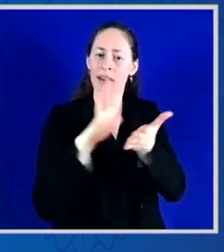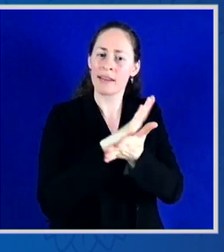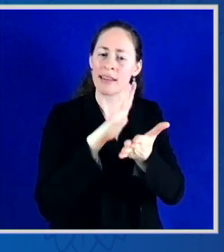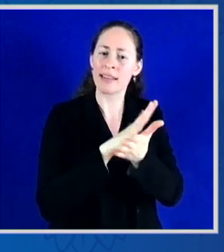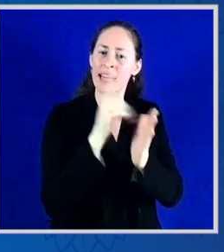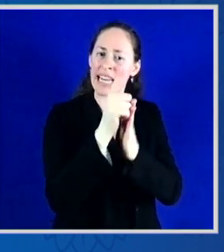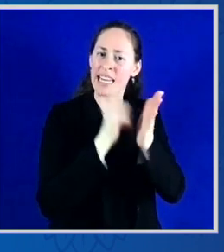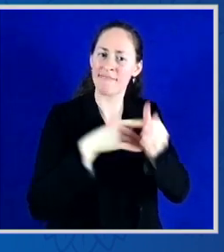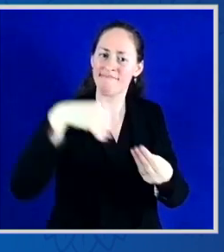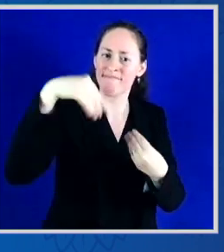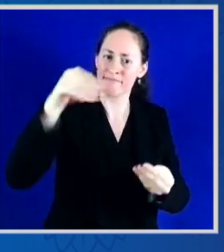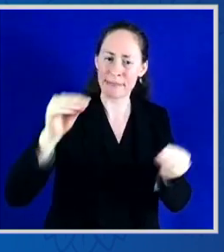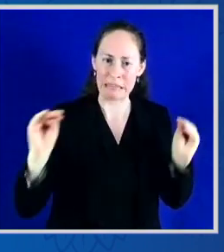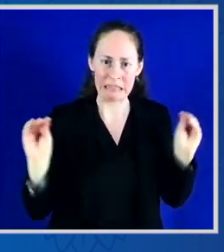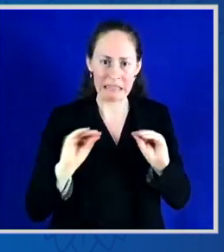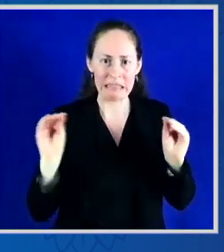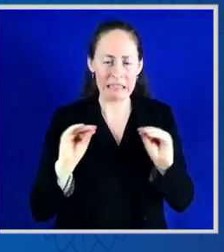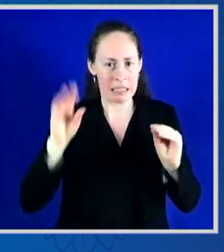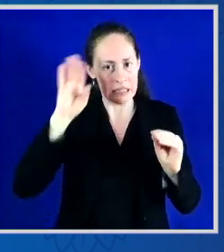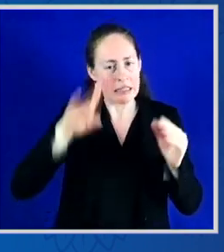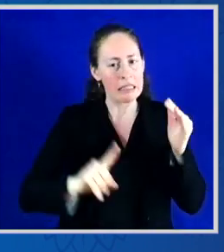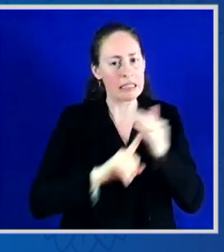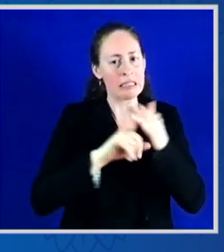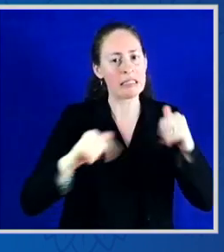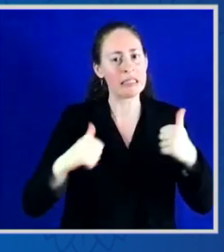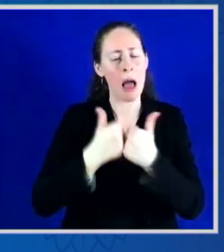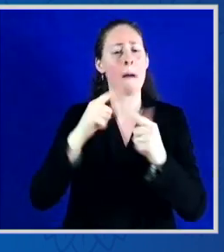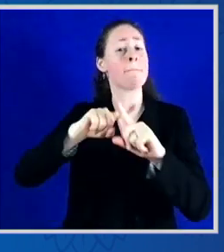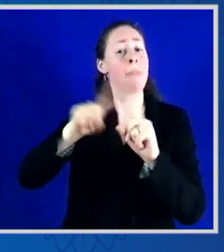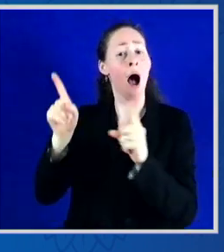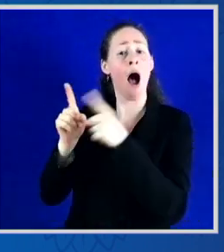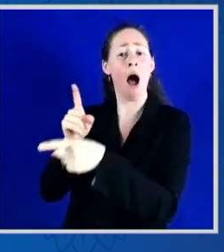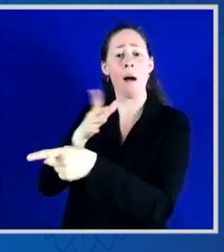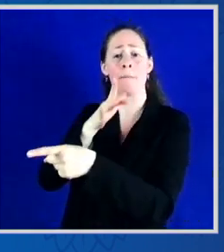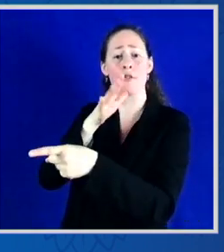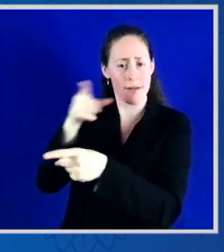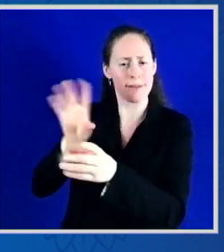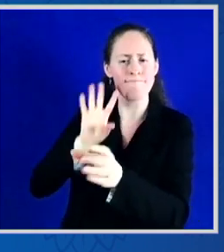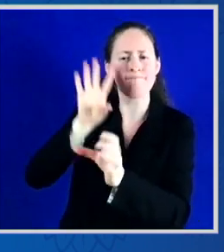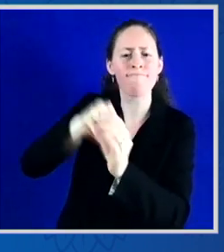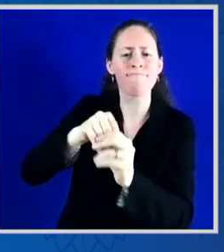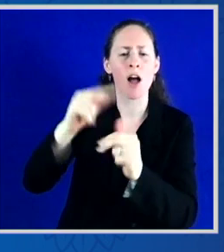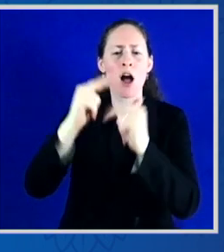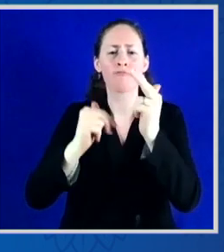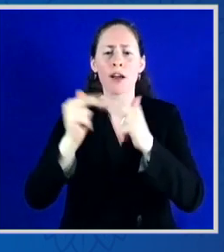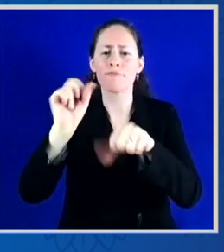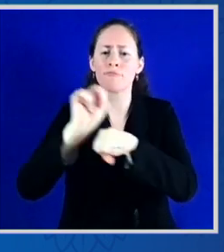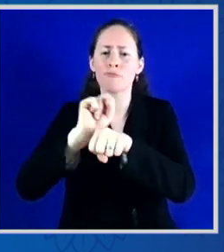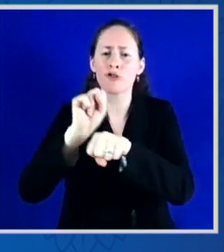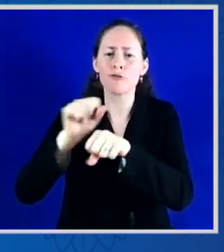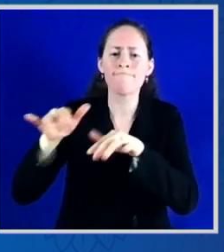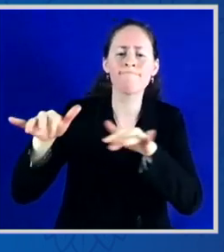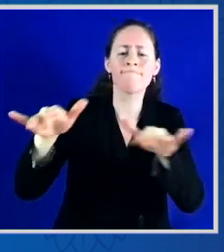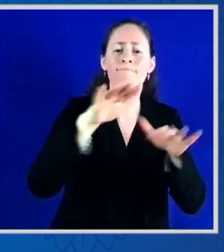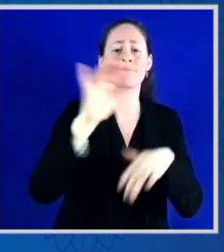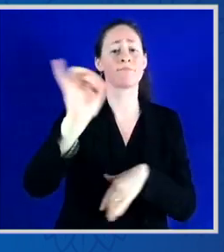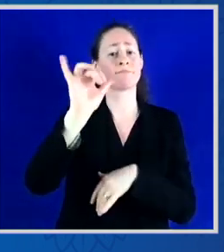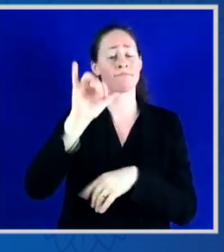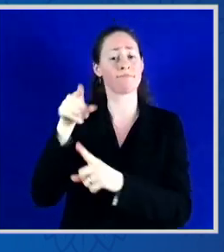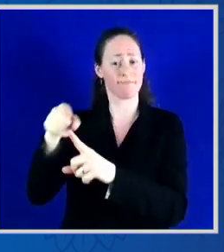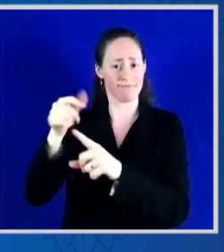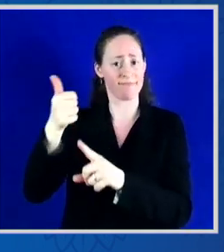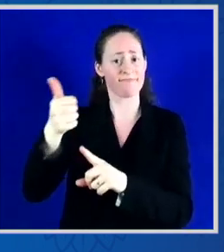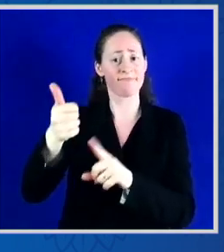started off as construction workers, selling food from our minivan trunk and cleaning homes.